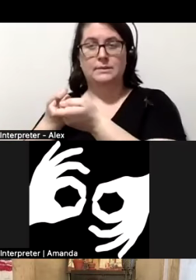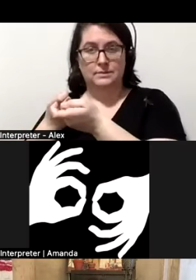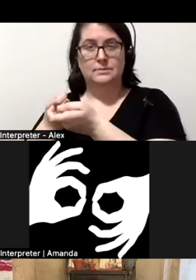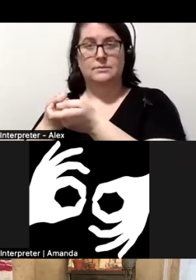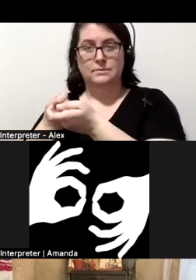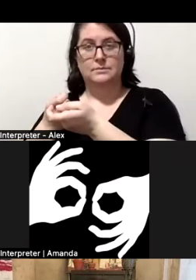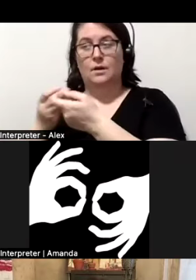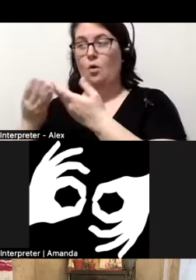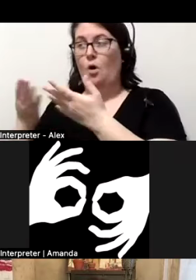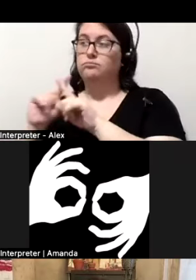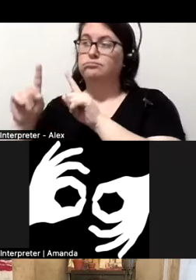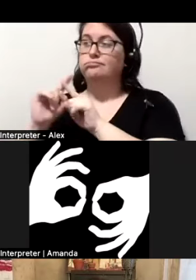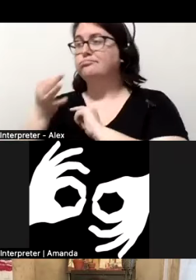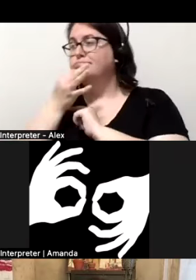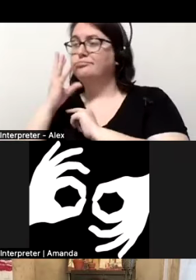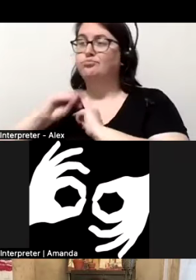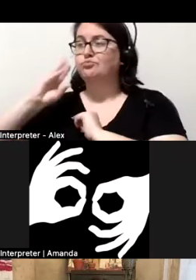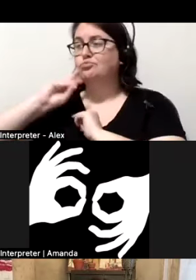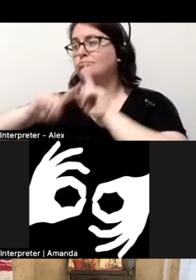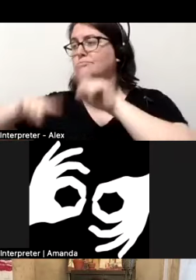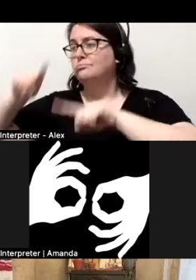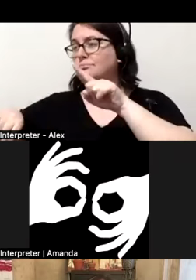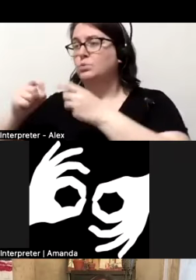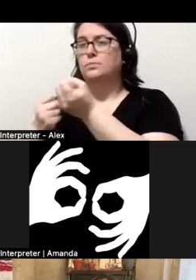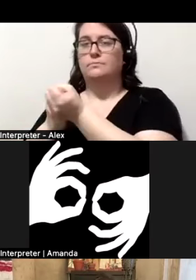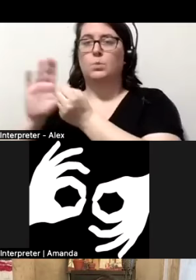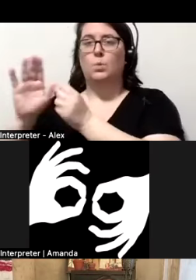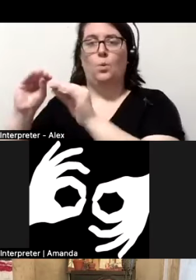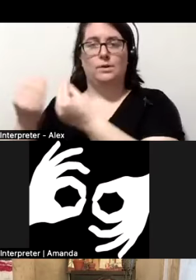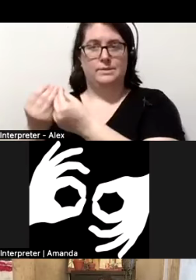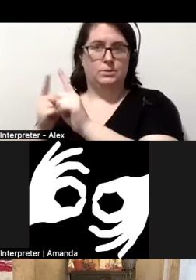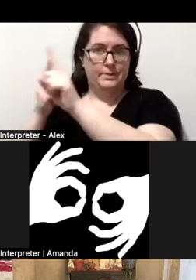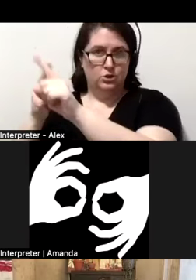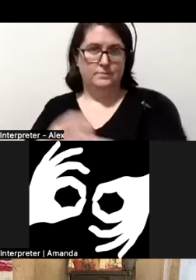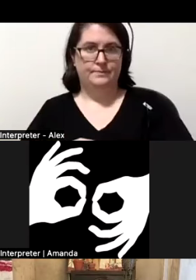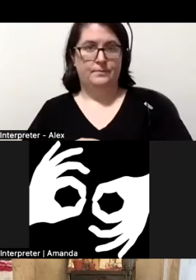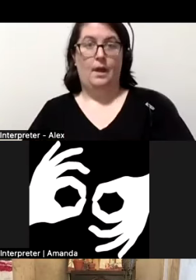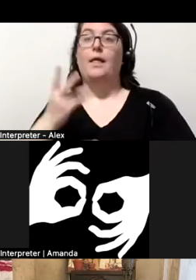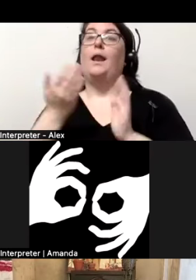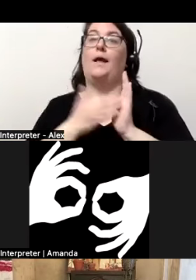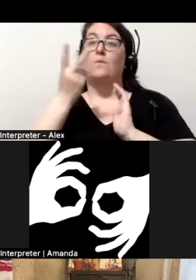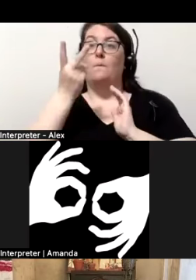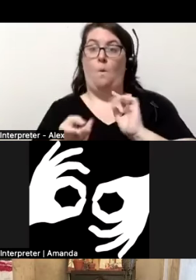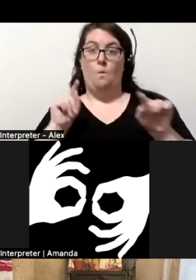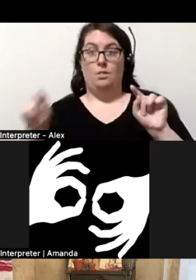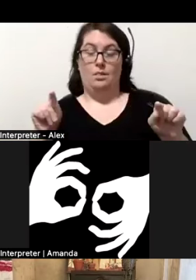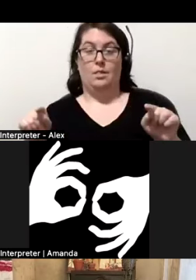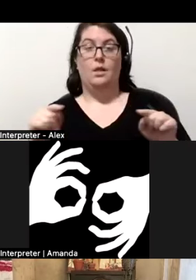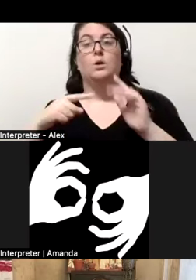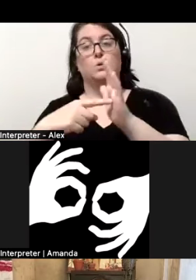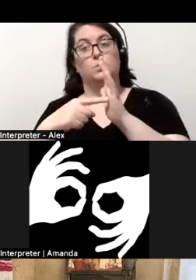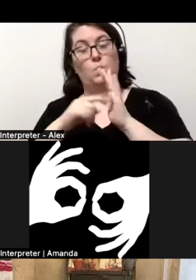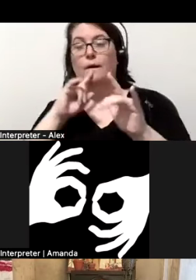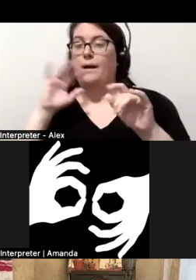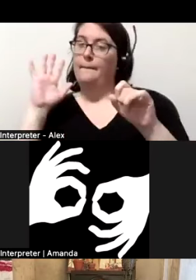a range of skills and expertise to advance the organization's mission. And finally, for both categories, we want to see a demonstrated commitment